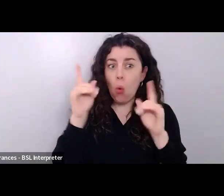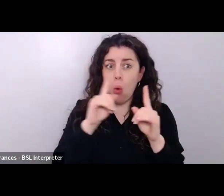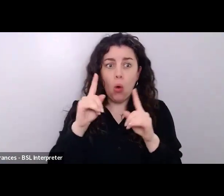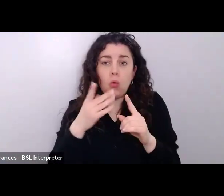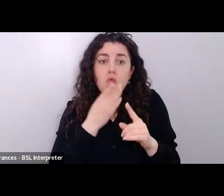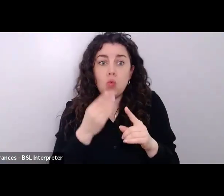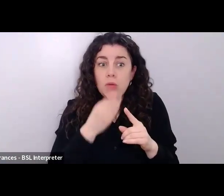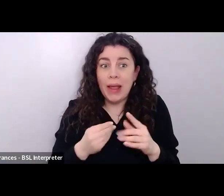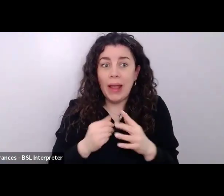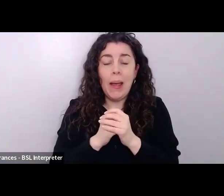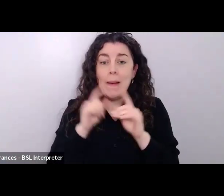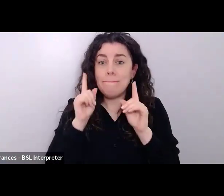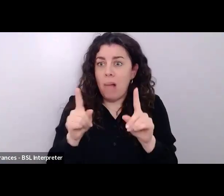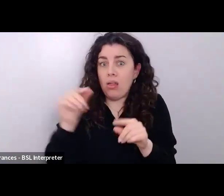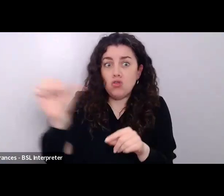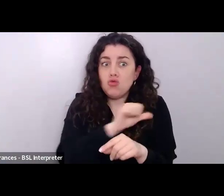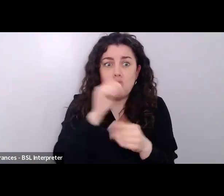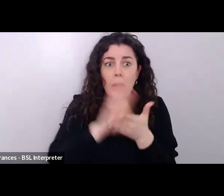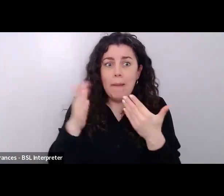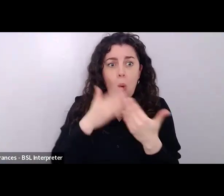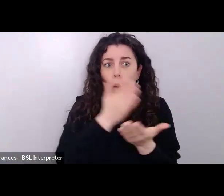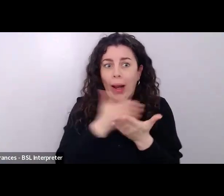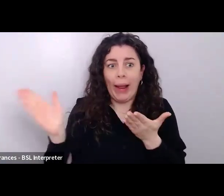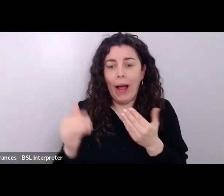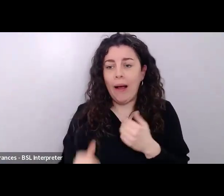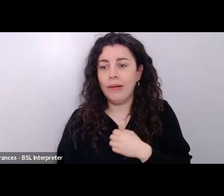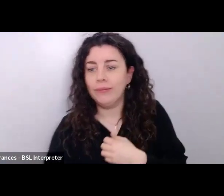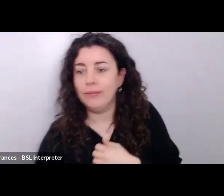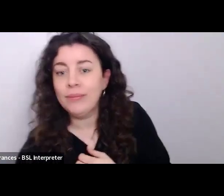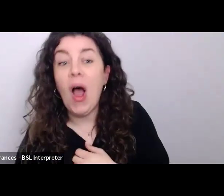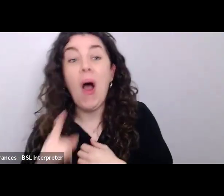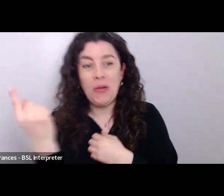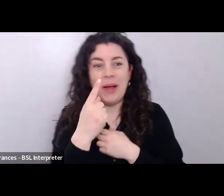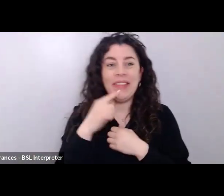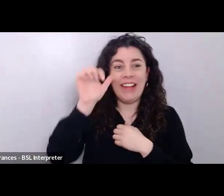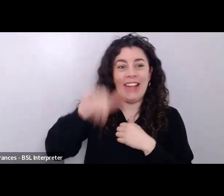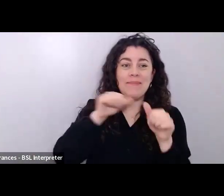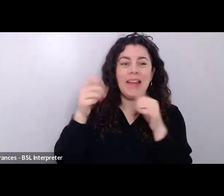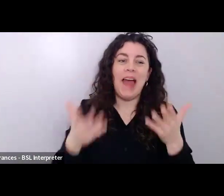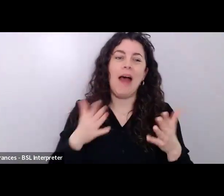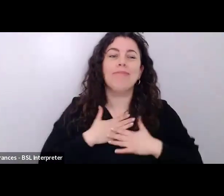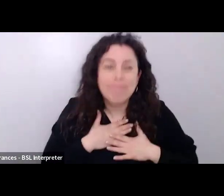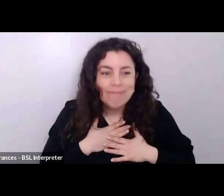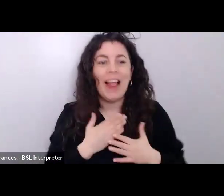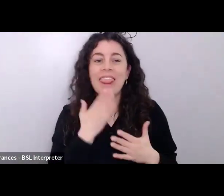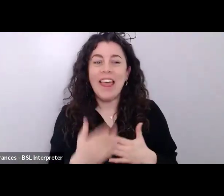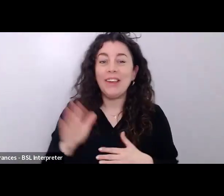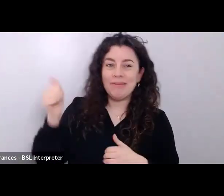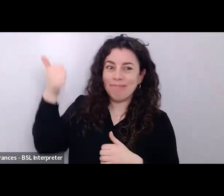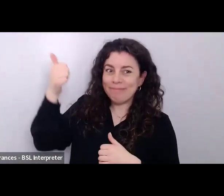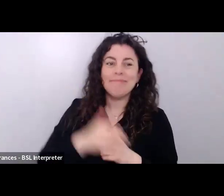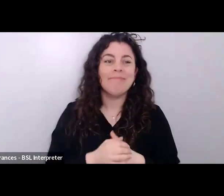you're joining from, but that should make it a lot clearer. Oh, but they said yes, they can see better now. Okay, perfect. Thank you,